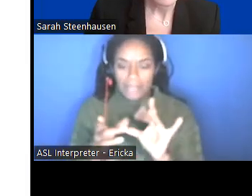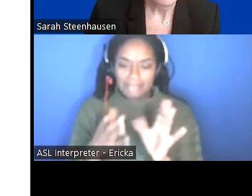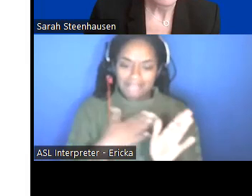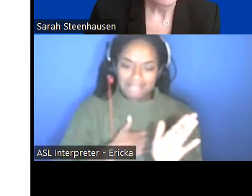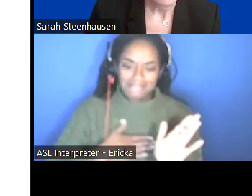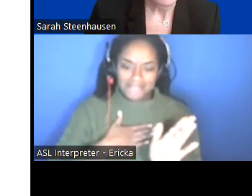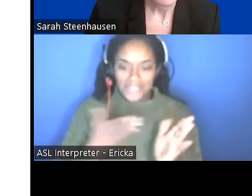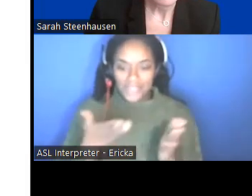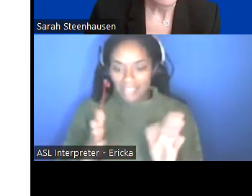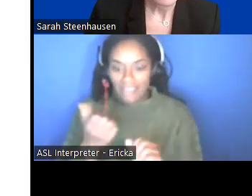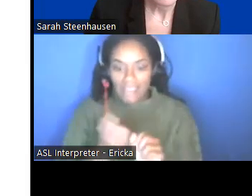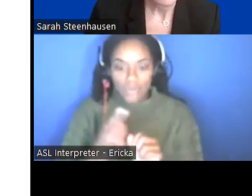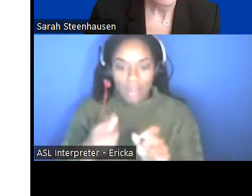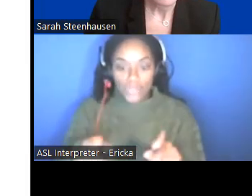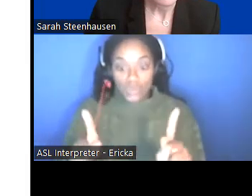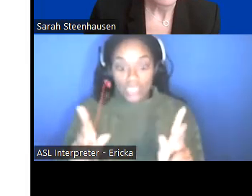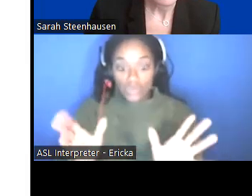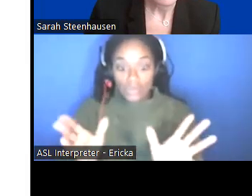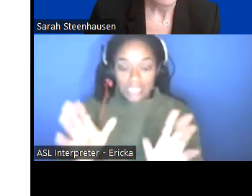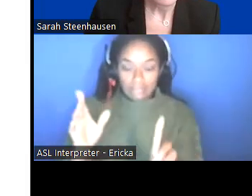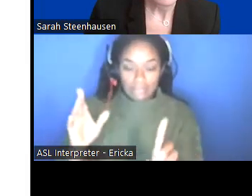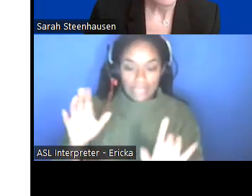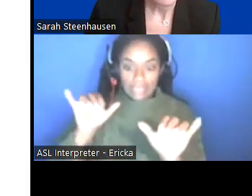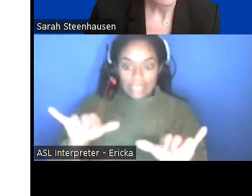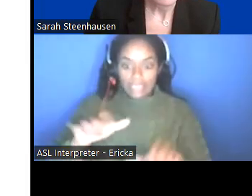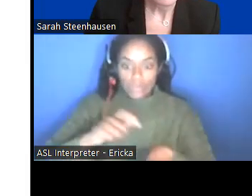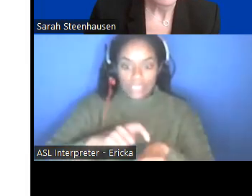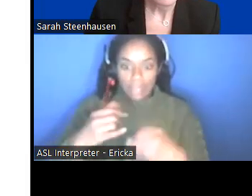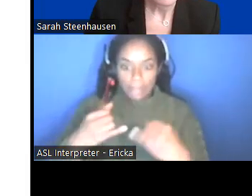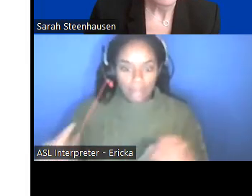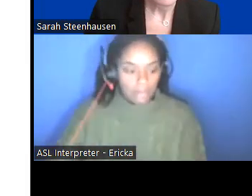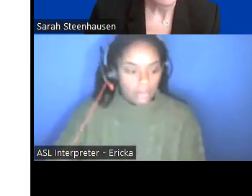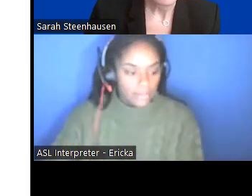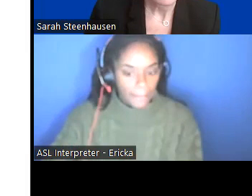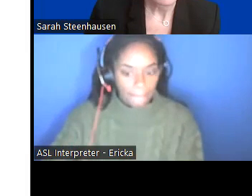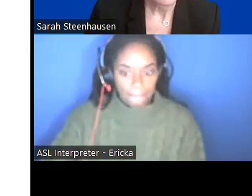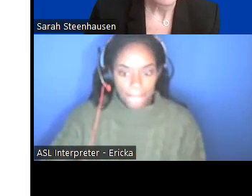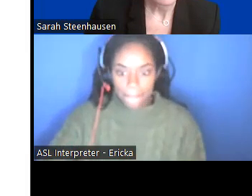a chance to speak and to stick to the timeline of everybody here.